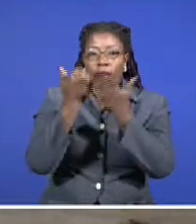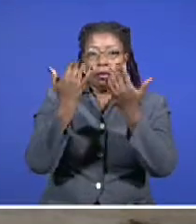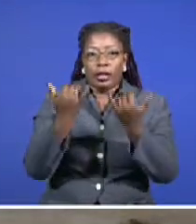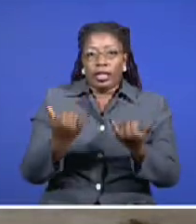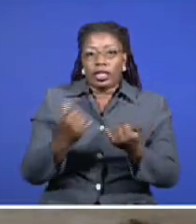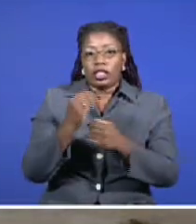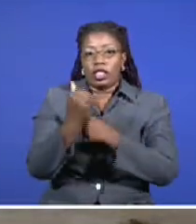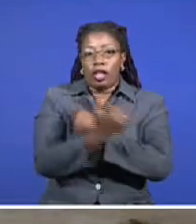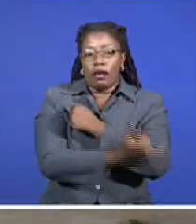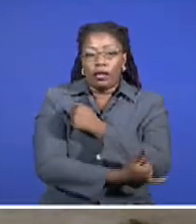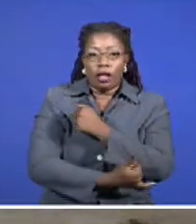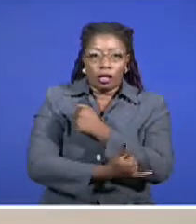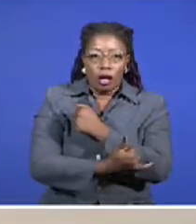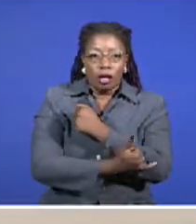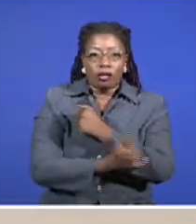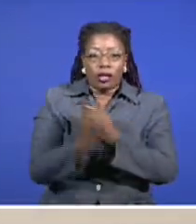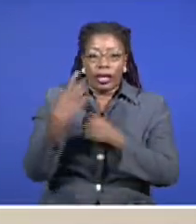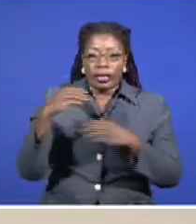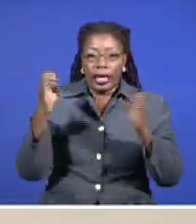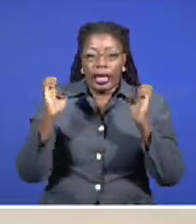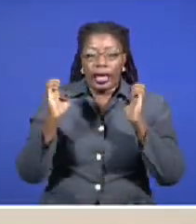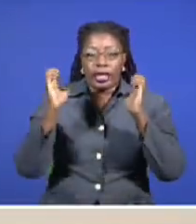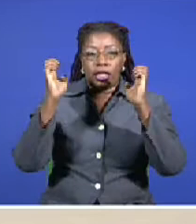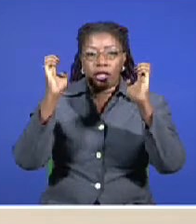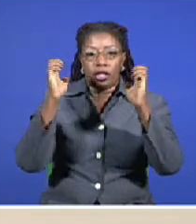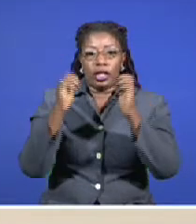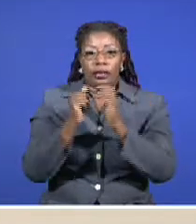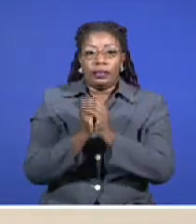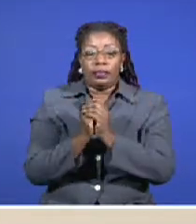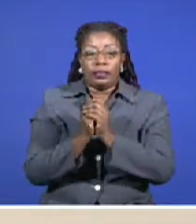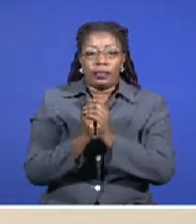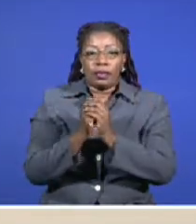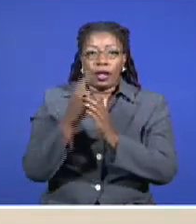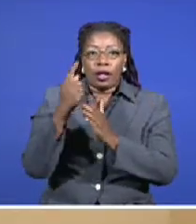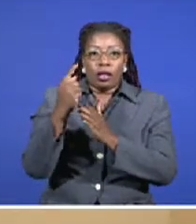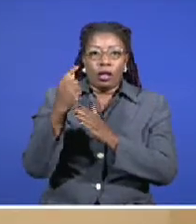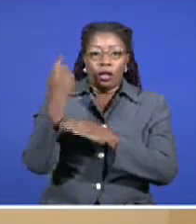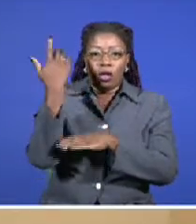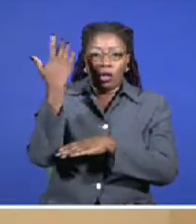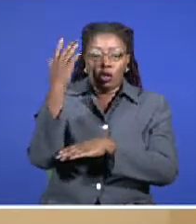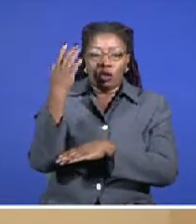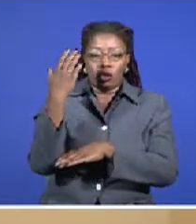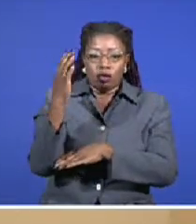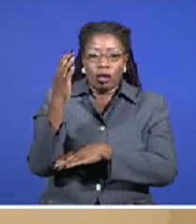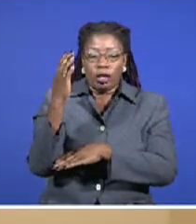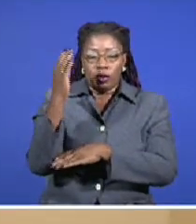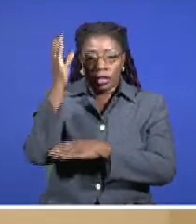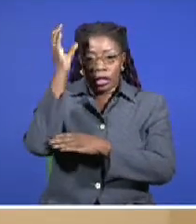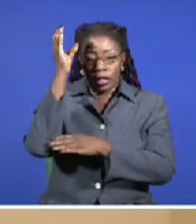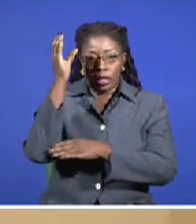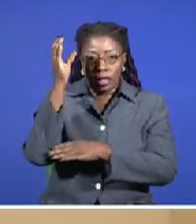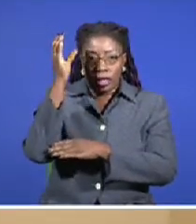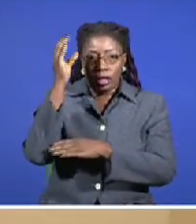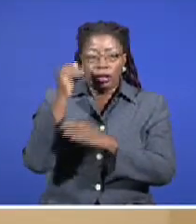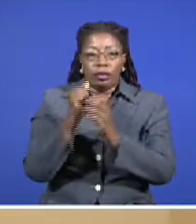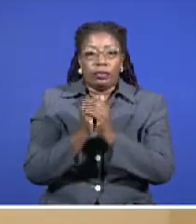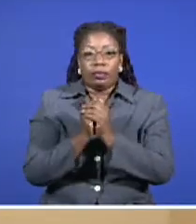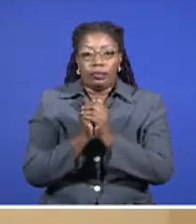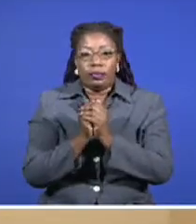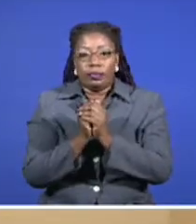country's energy infrastructure. The Casamina tree is being considered. One very promising initiative worthy of